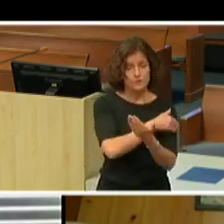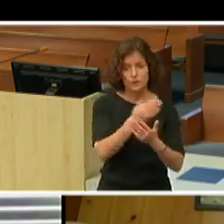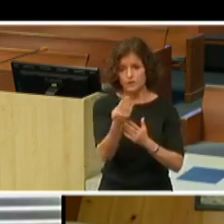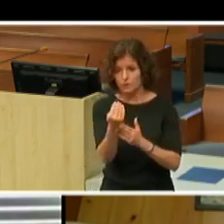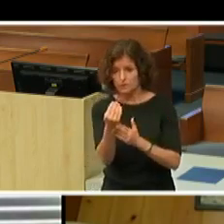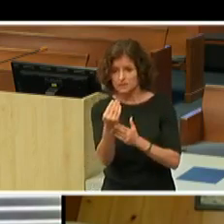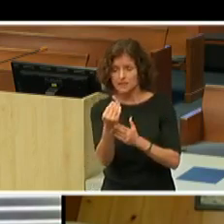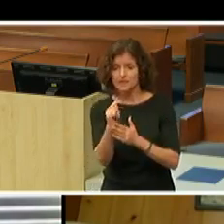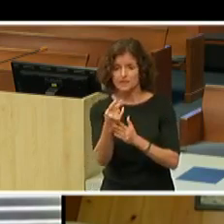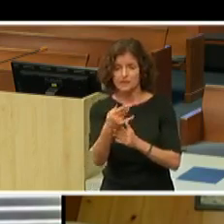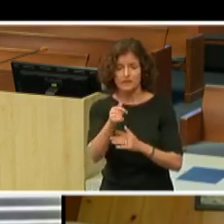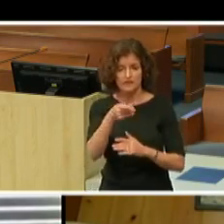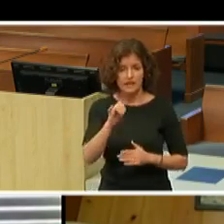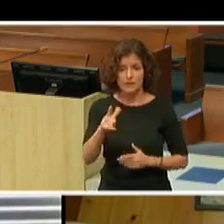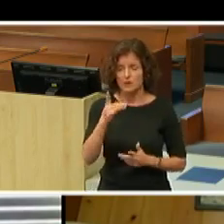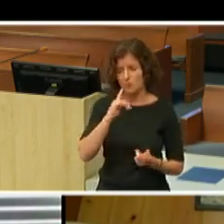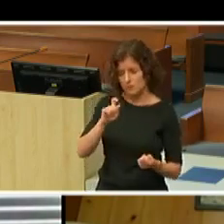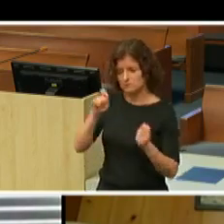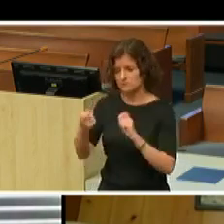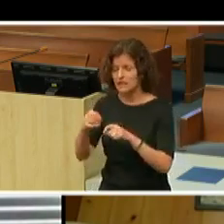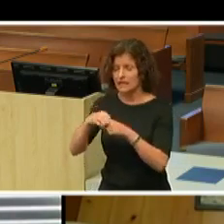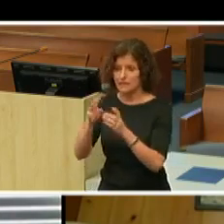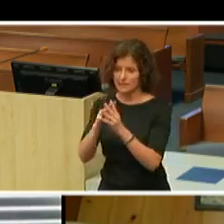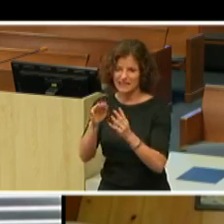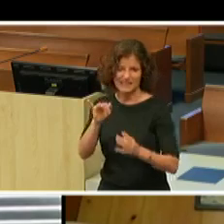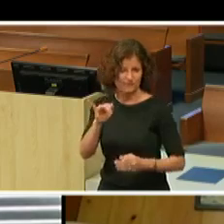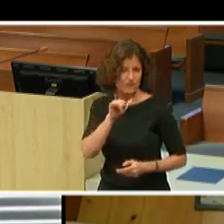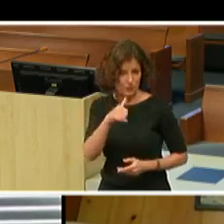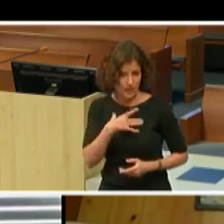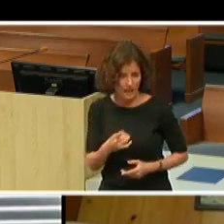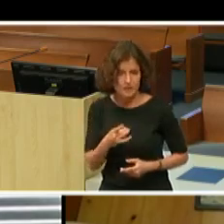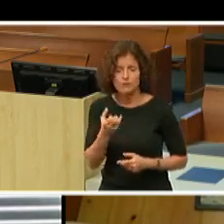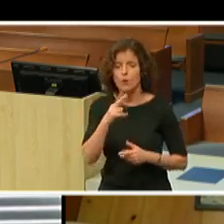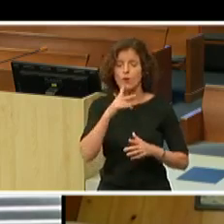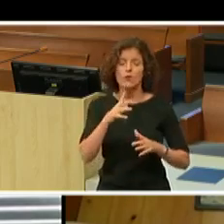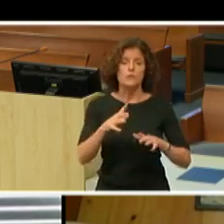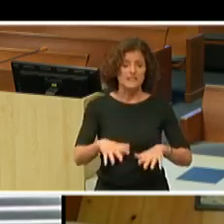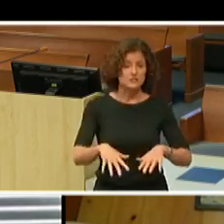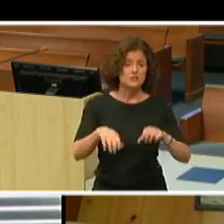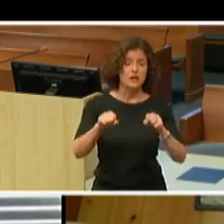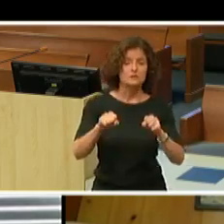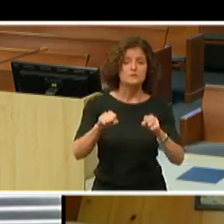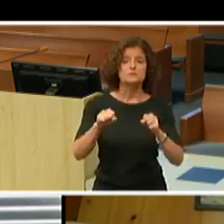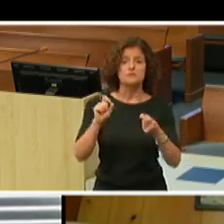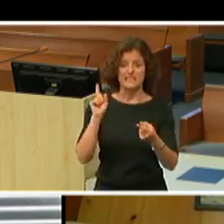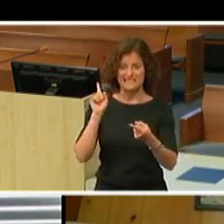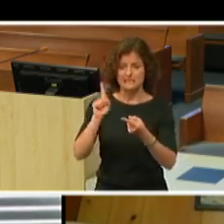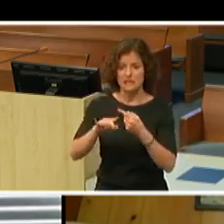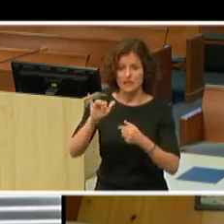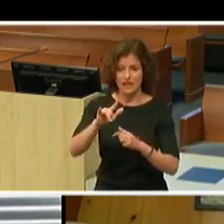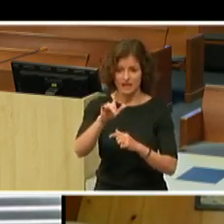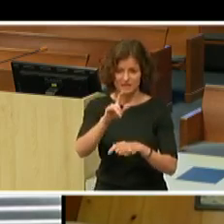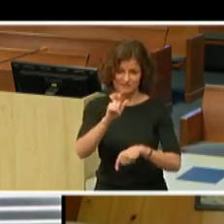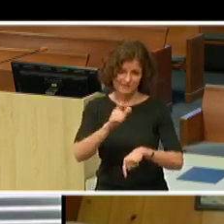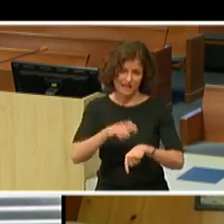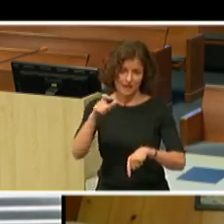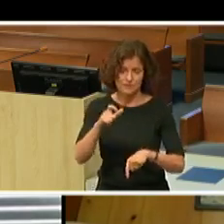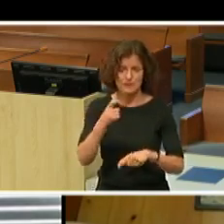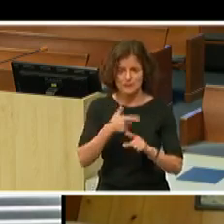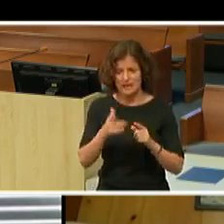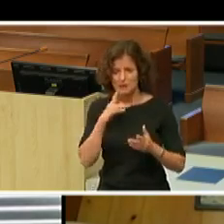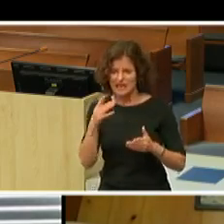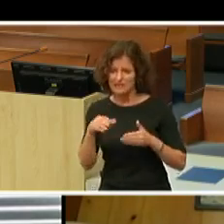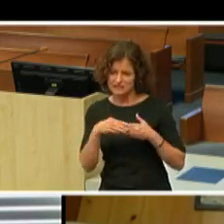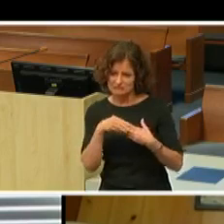and then we try to modify them in that meeting if we don't like them, or we adopt them up until that time. And so I think we have a little bit of time on